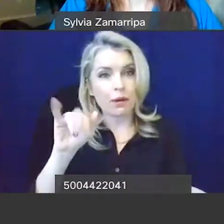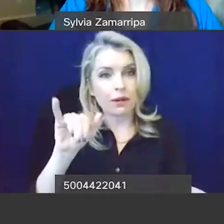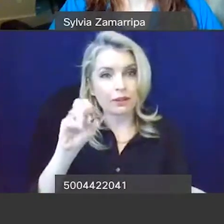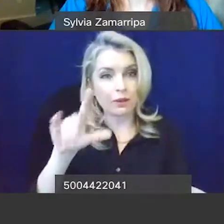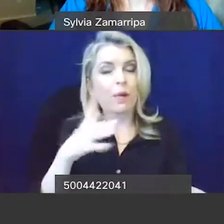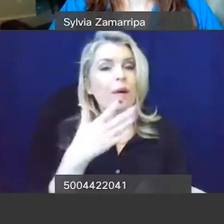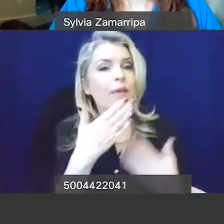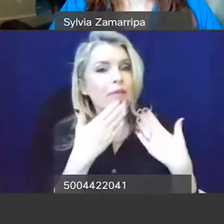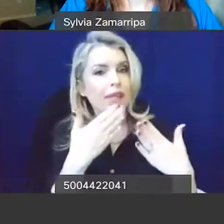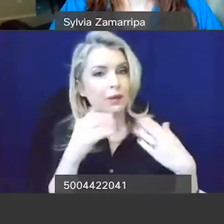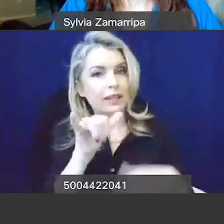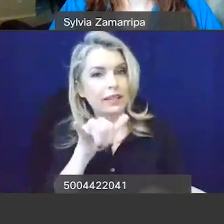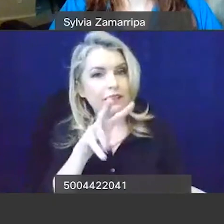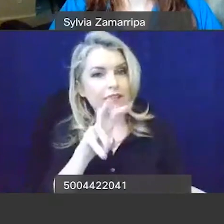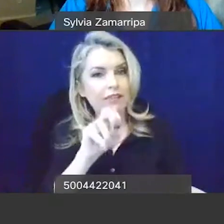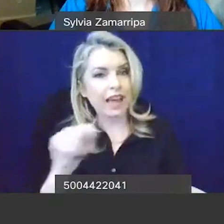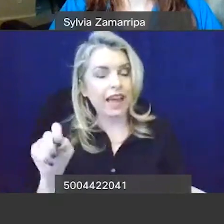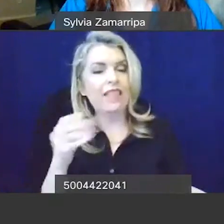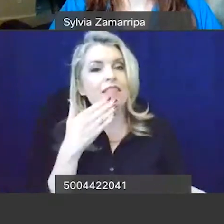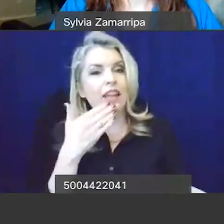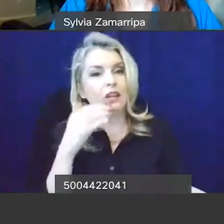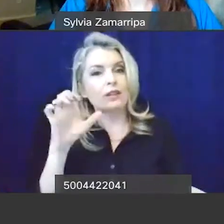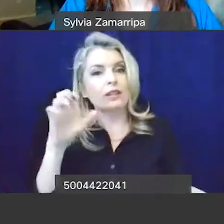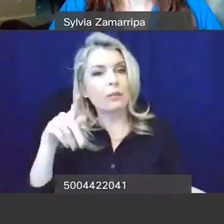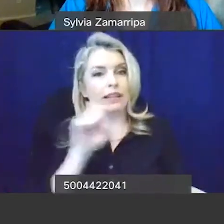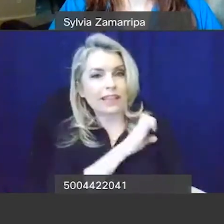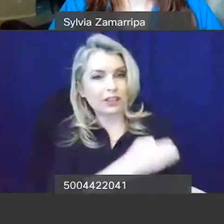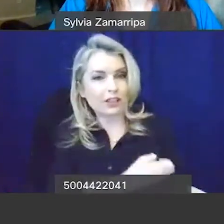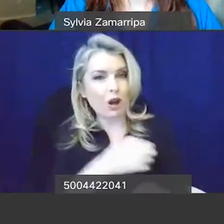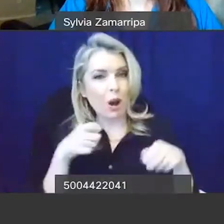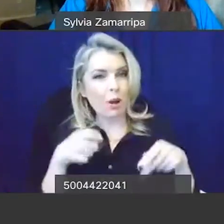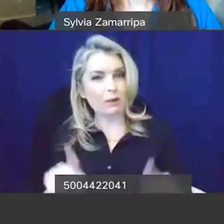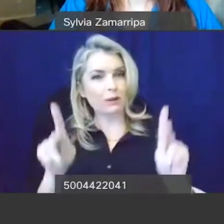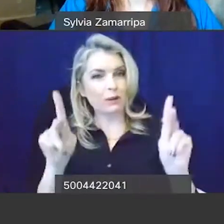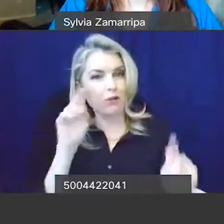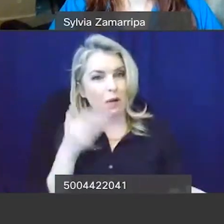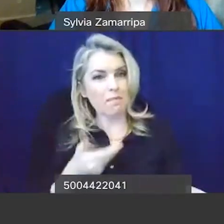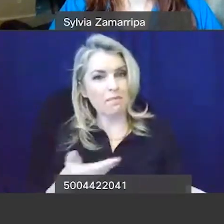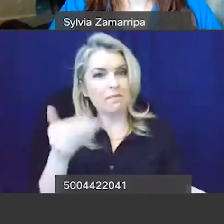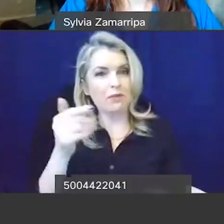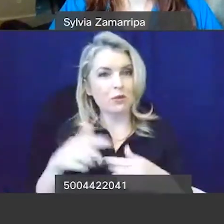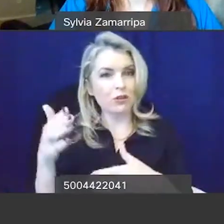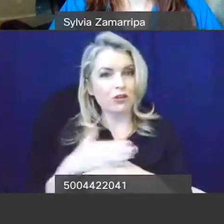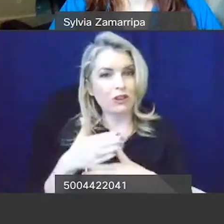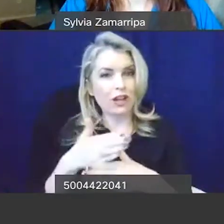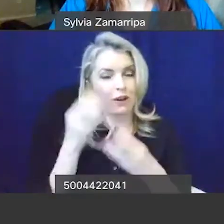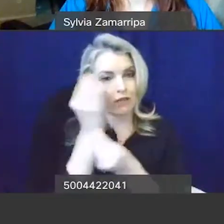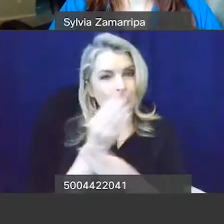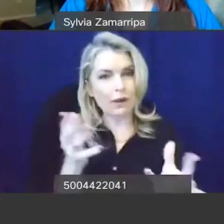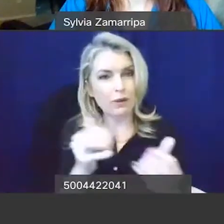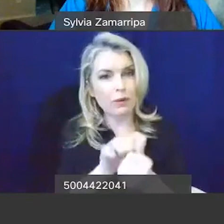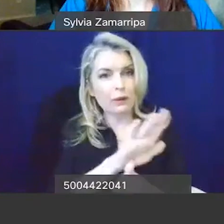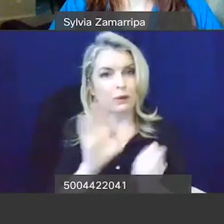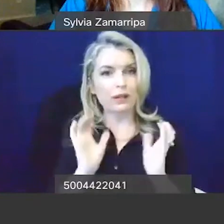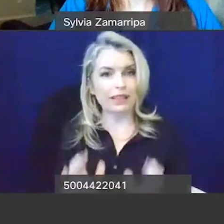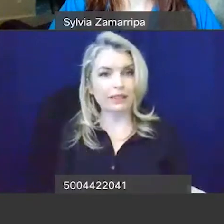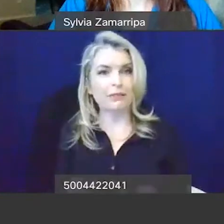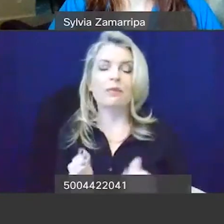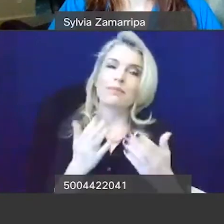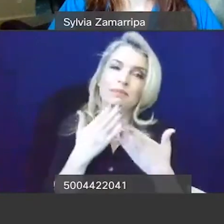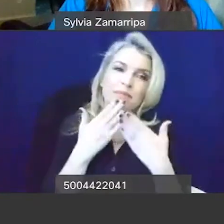Thank you, Yvette, and thank you to CPS Energy for the opportunity to share in this outreach with your customers. We really appreciate it.